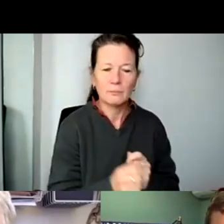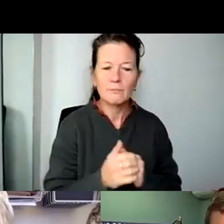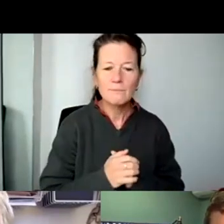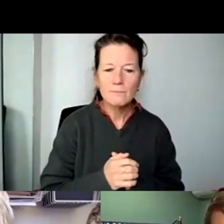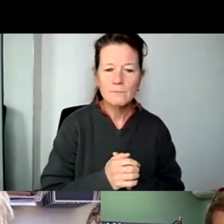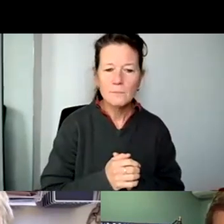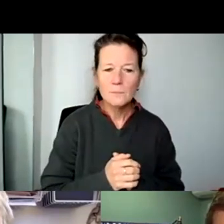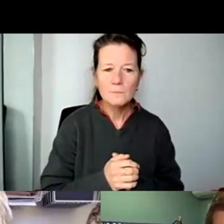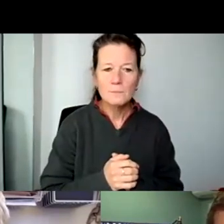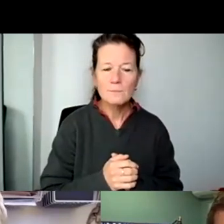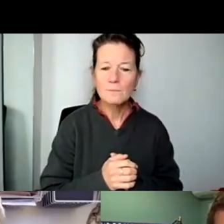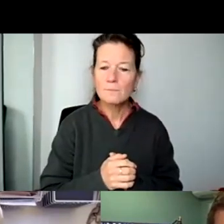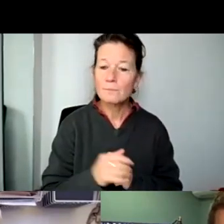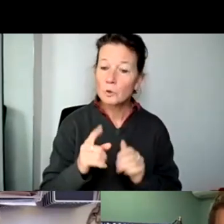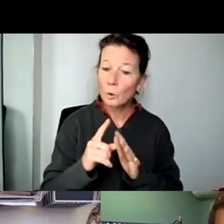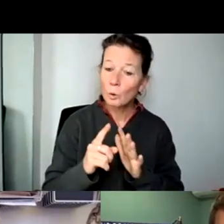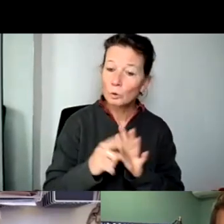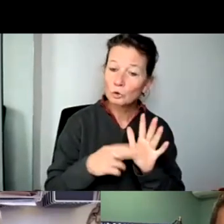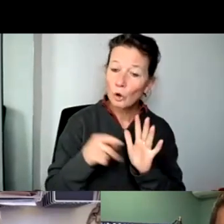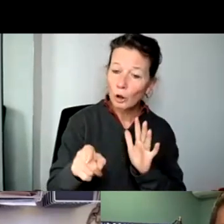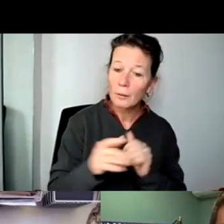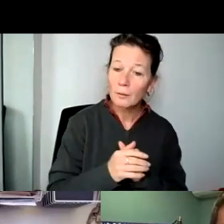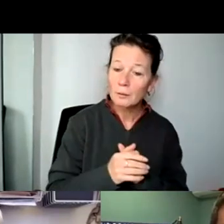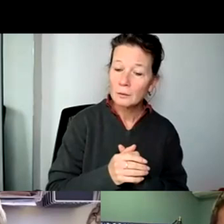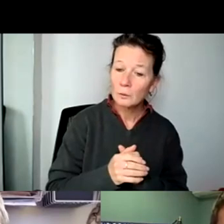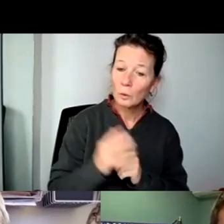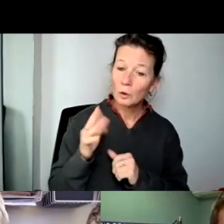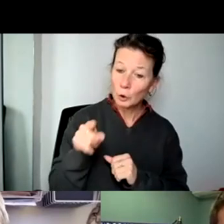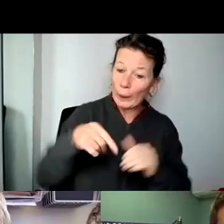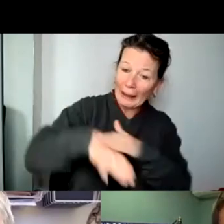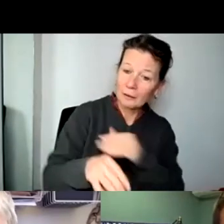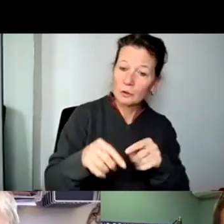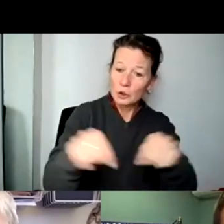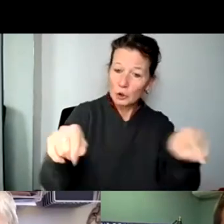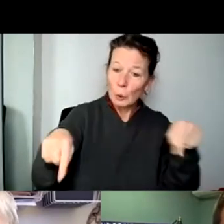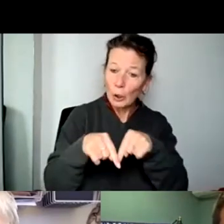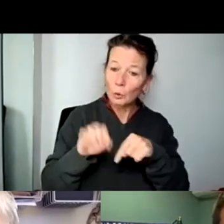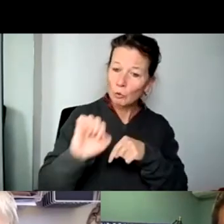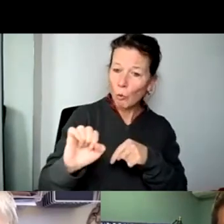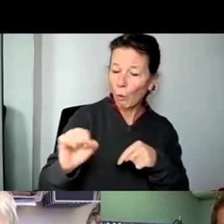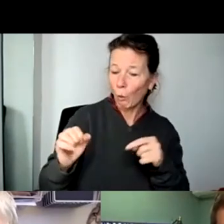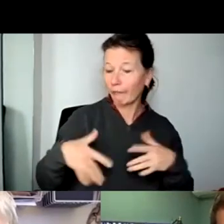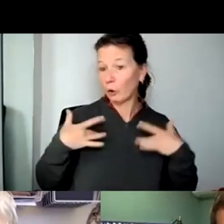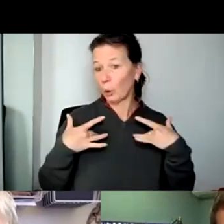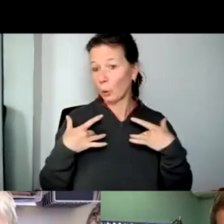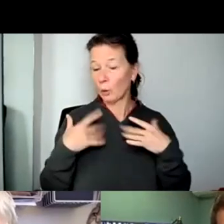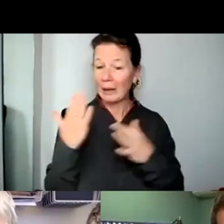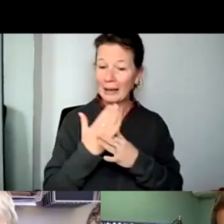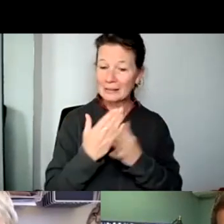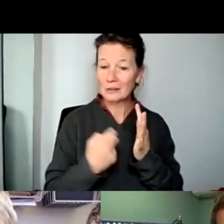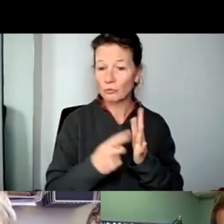And John, from your point of view in the studio, what's your experience of kind of access riders. I wonder if we can get